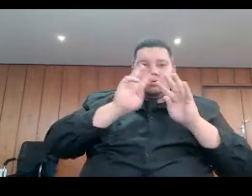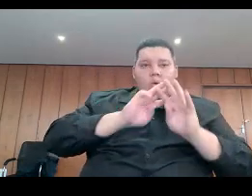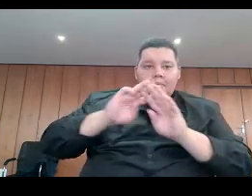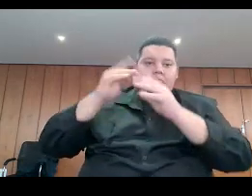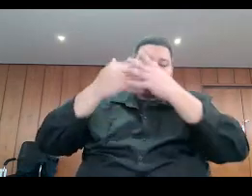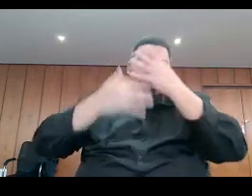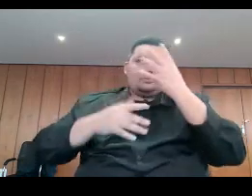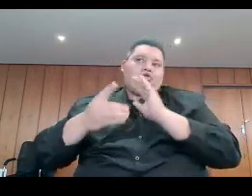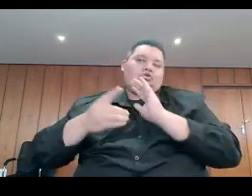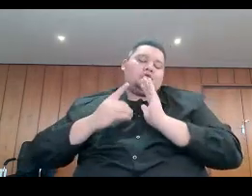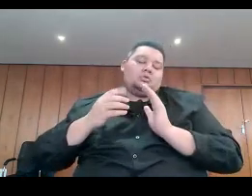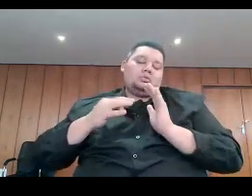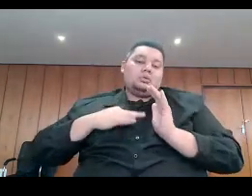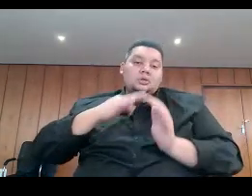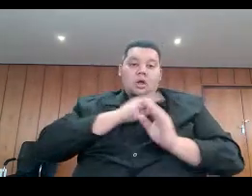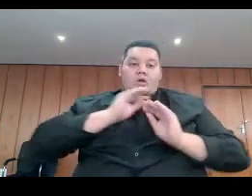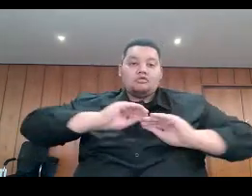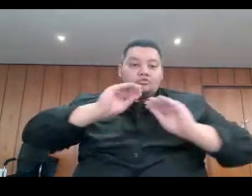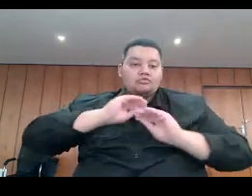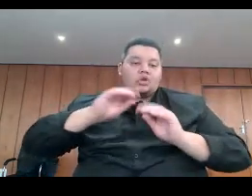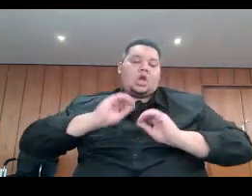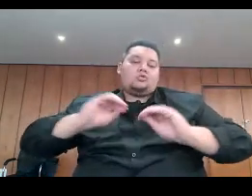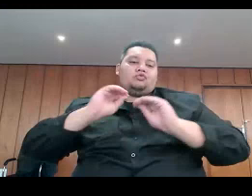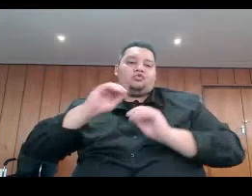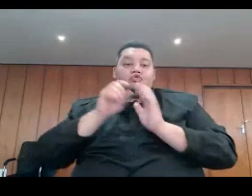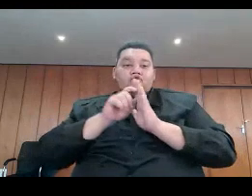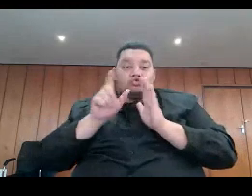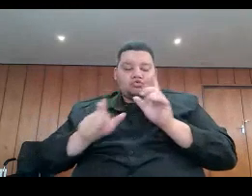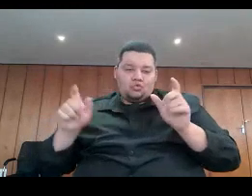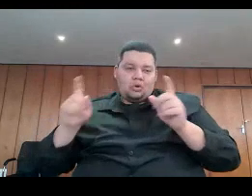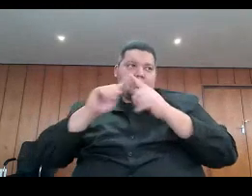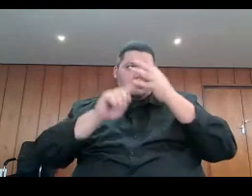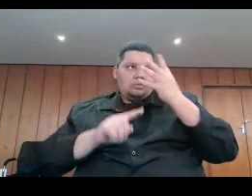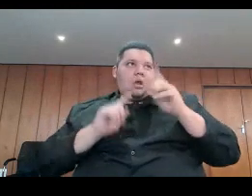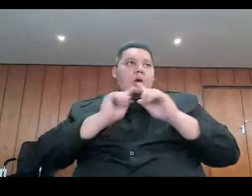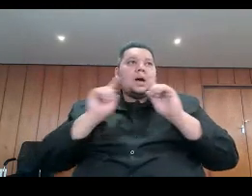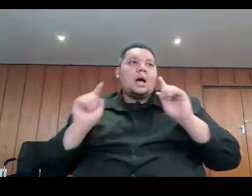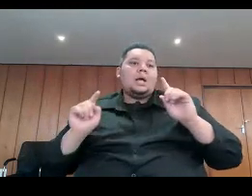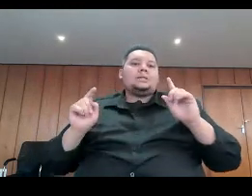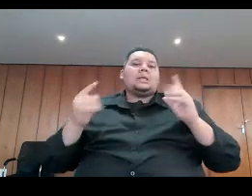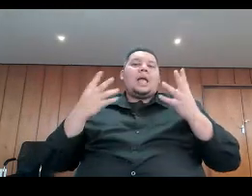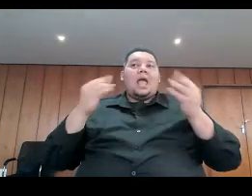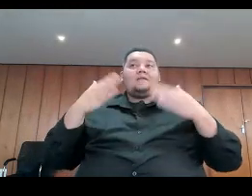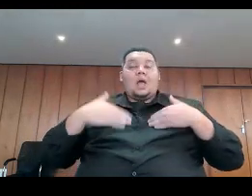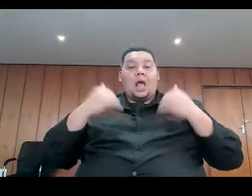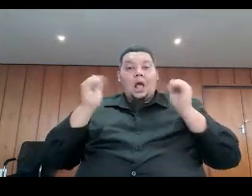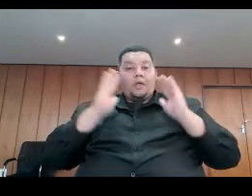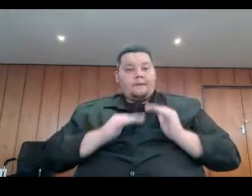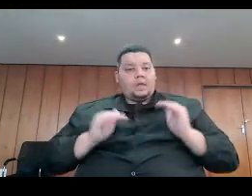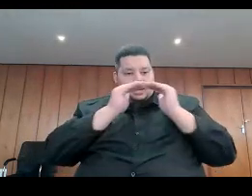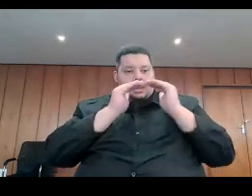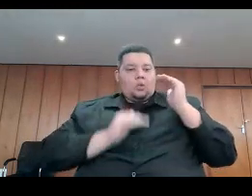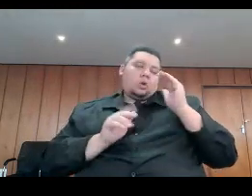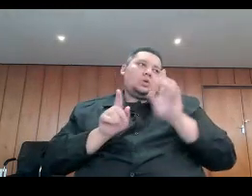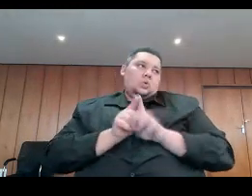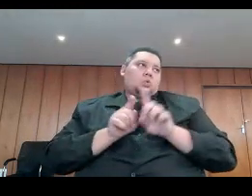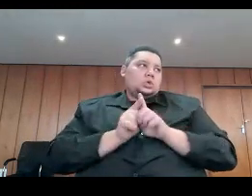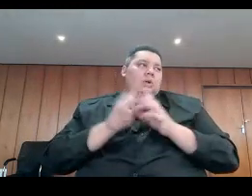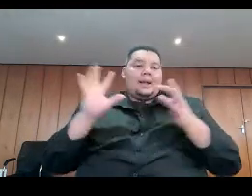second-year education students and things like that. But there is an health inequity as well in terms